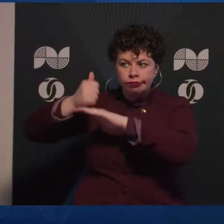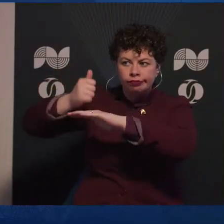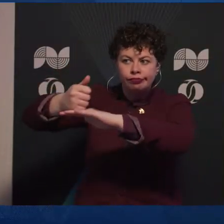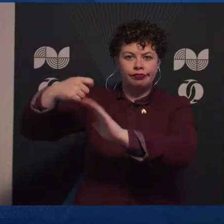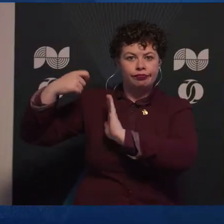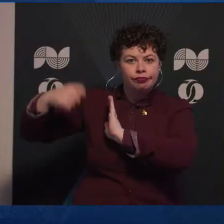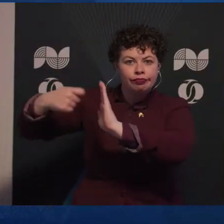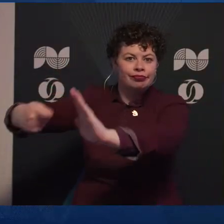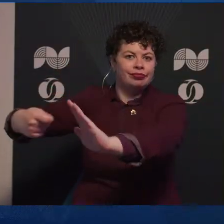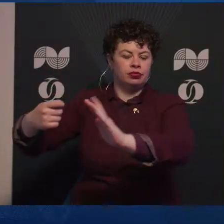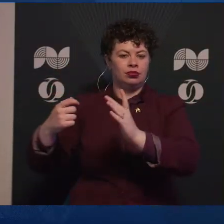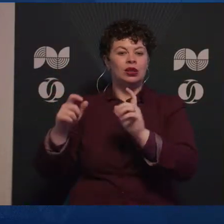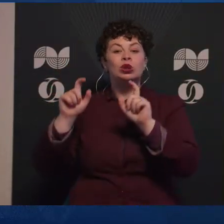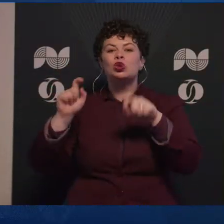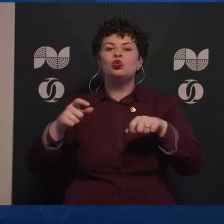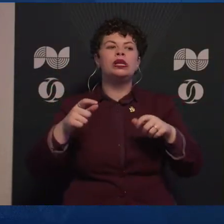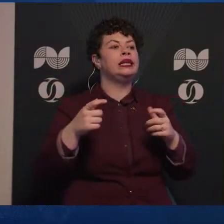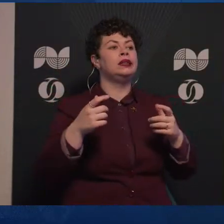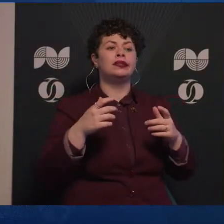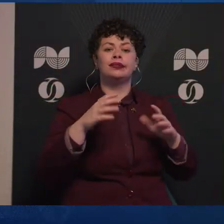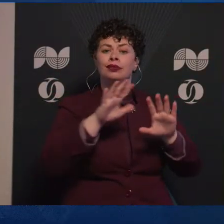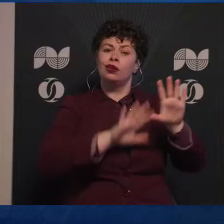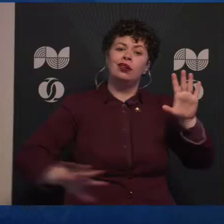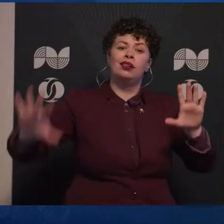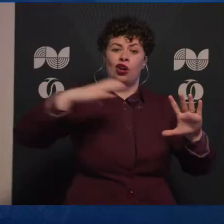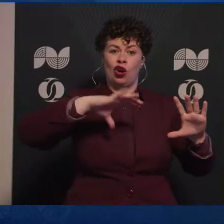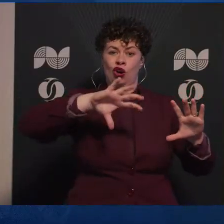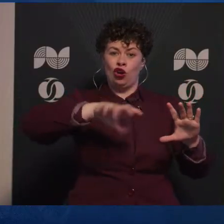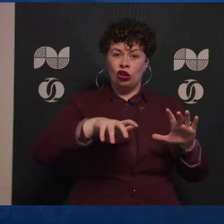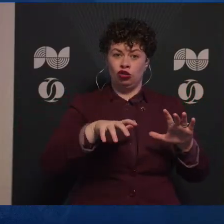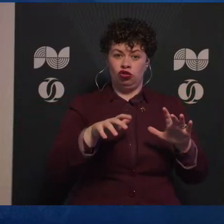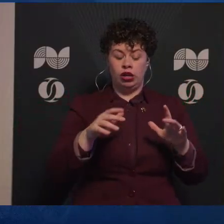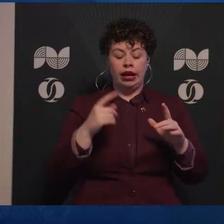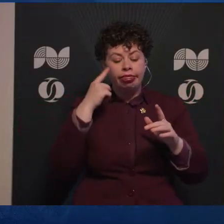charging stations, and you need planning at a much bigger